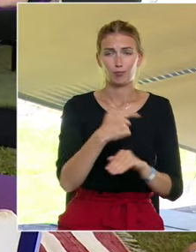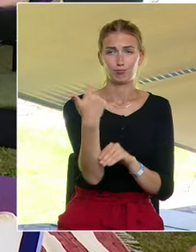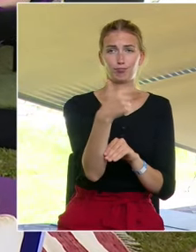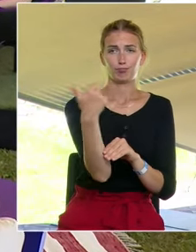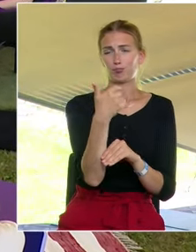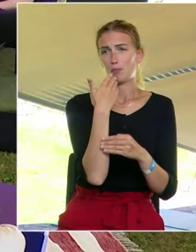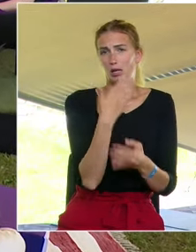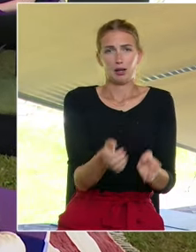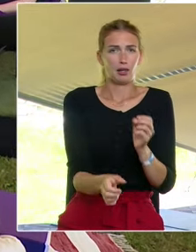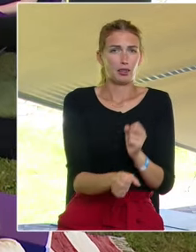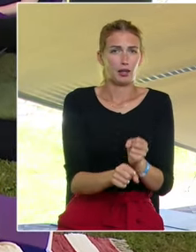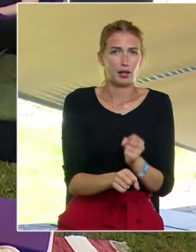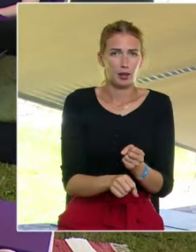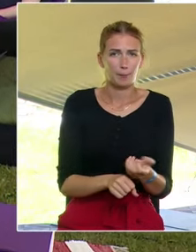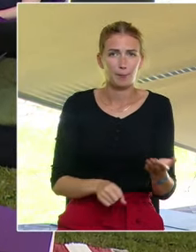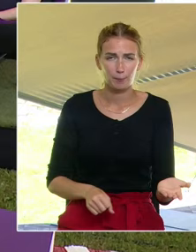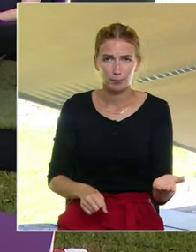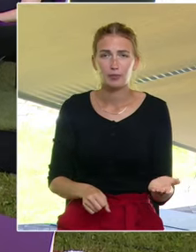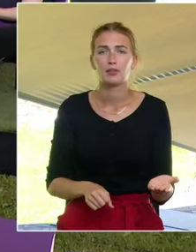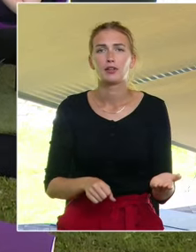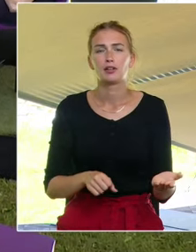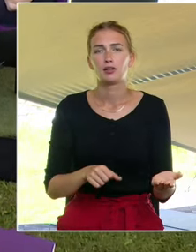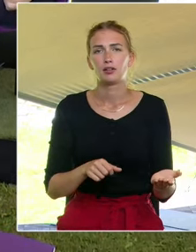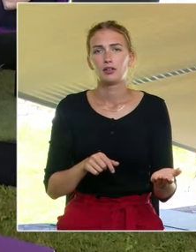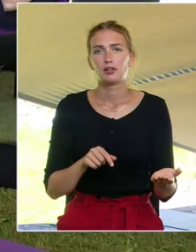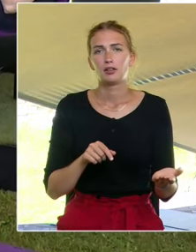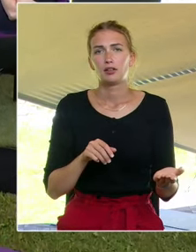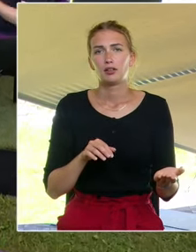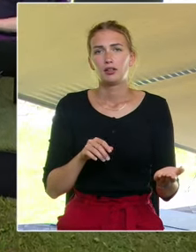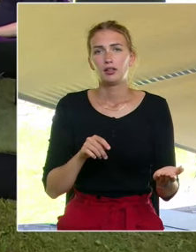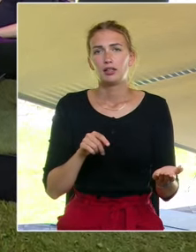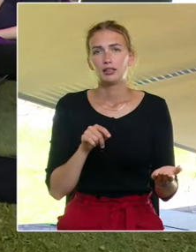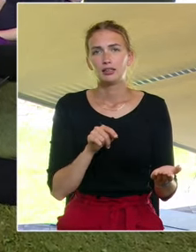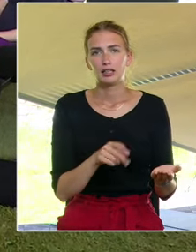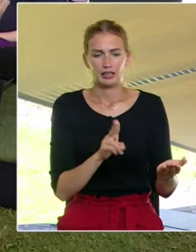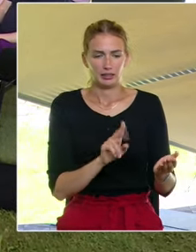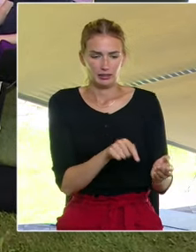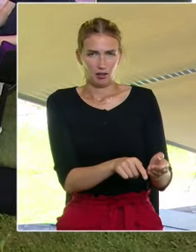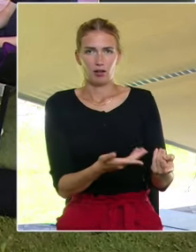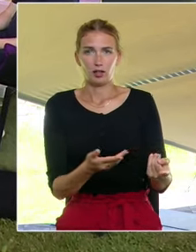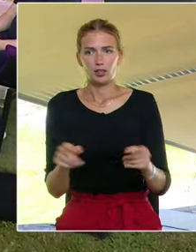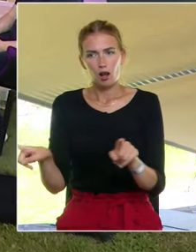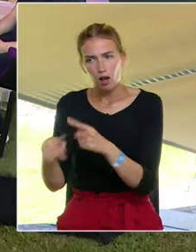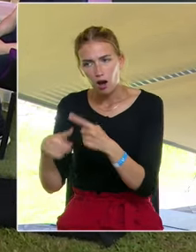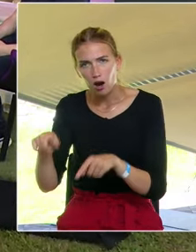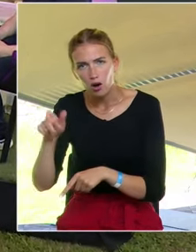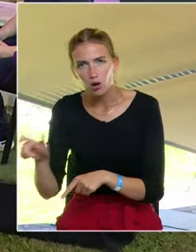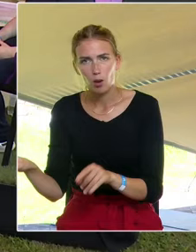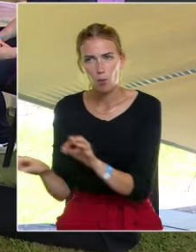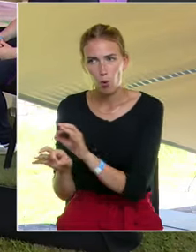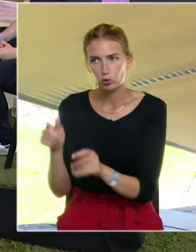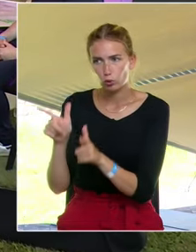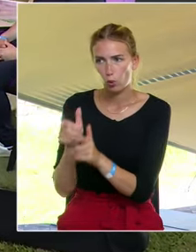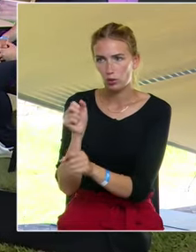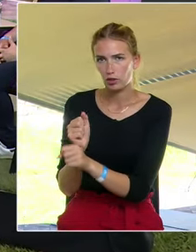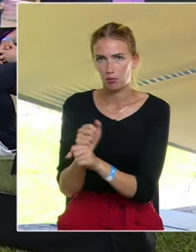know, this is the human centric sort of views. Like, so who's that suddenly now? But in music, I mean,